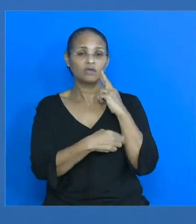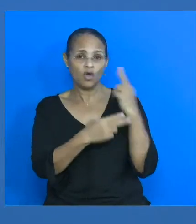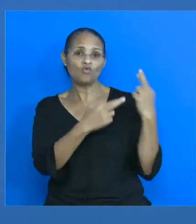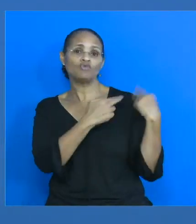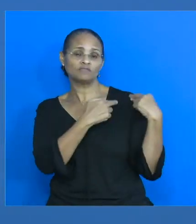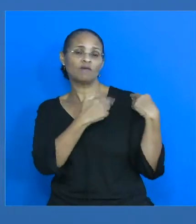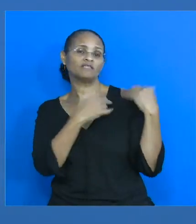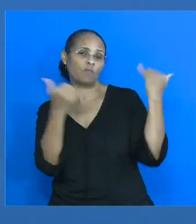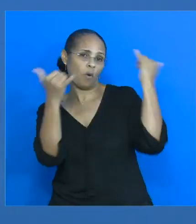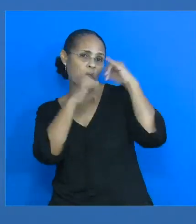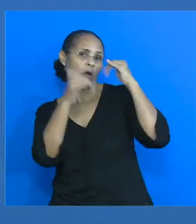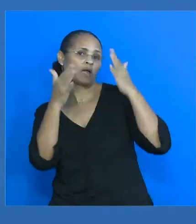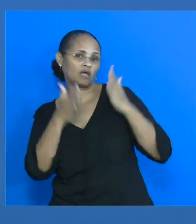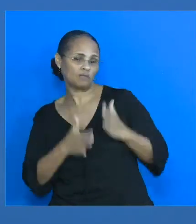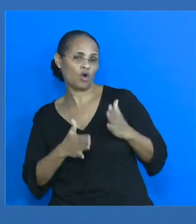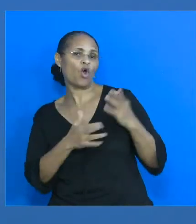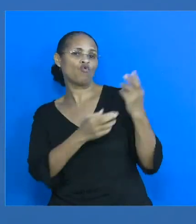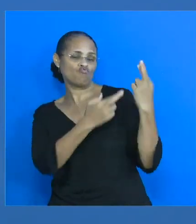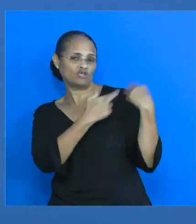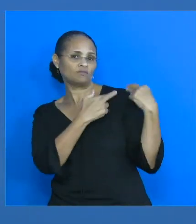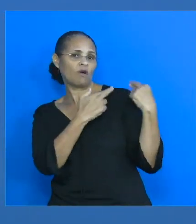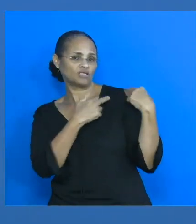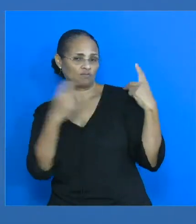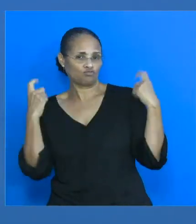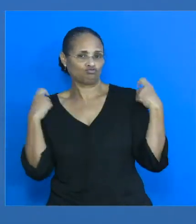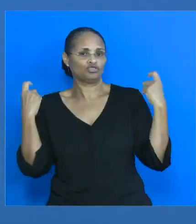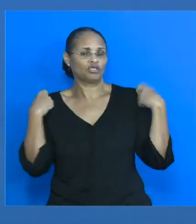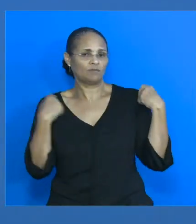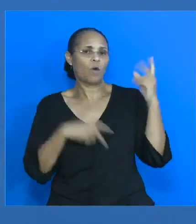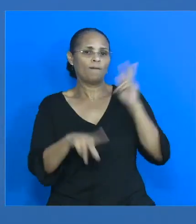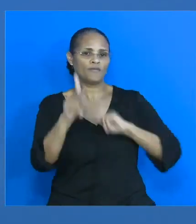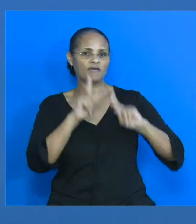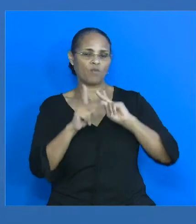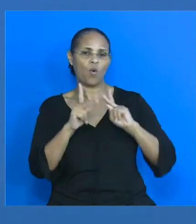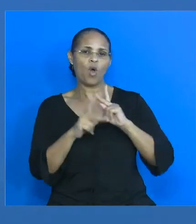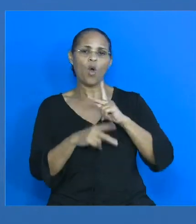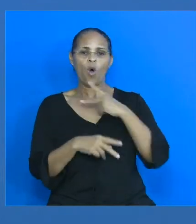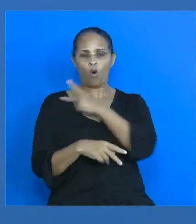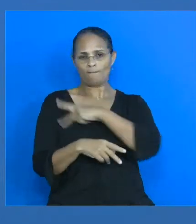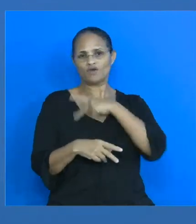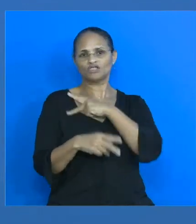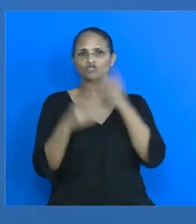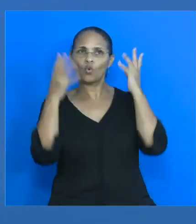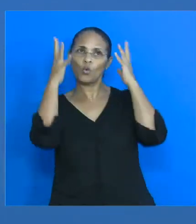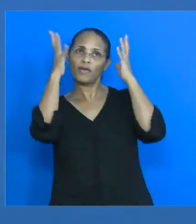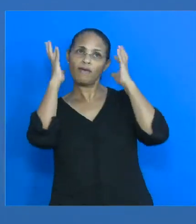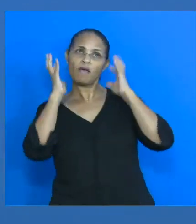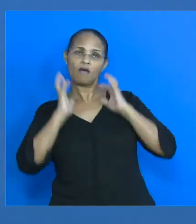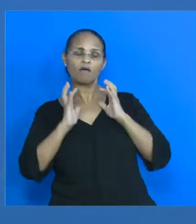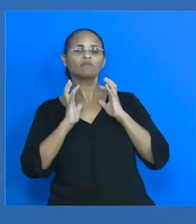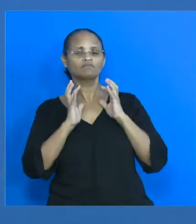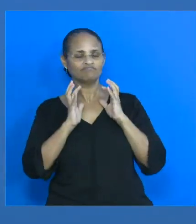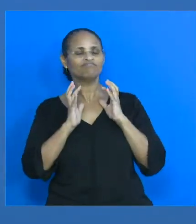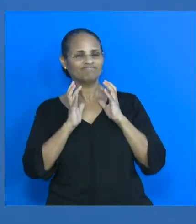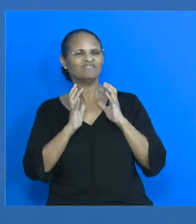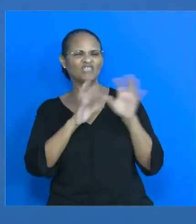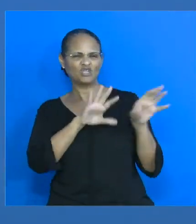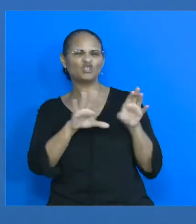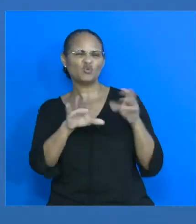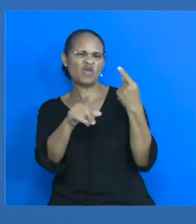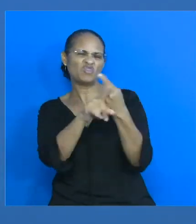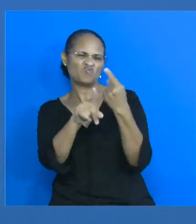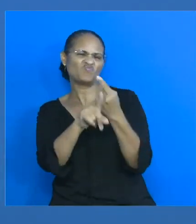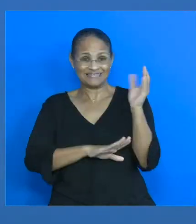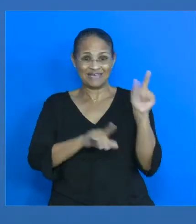responsible barkeepers, the responsible gym owners, the responsible personal care service provider who, by and large, are doing the right